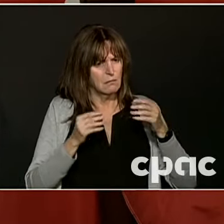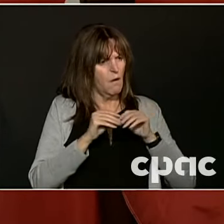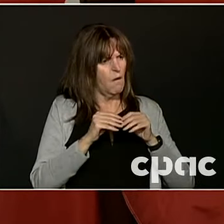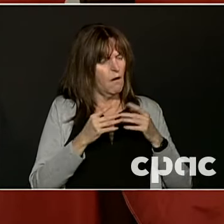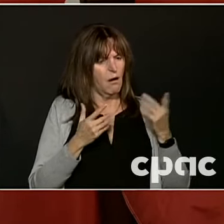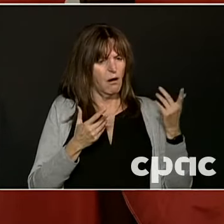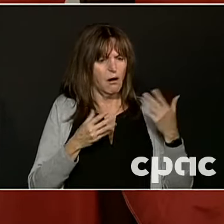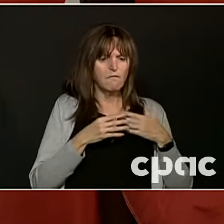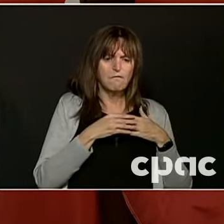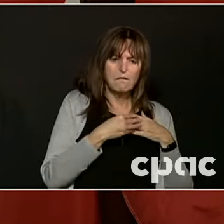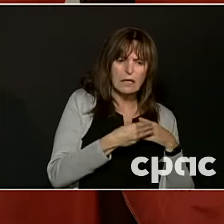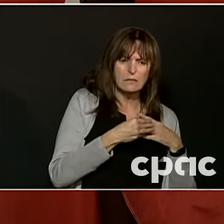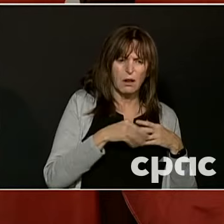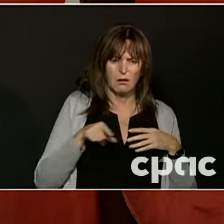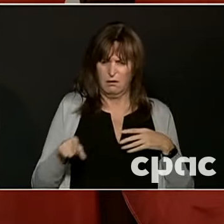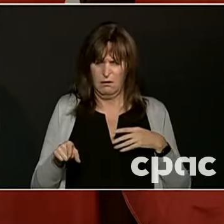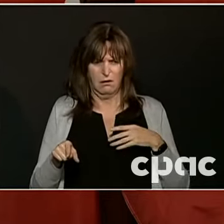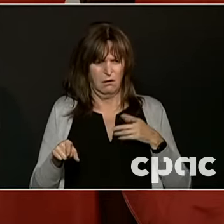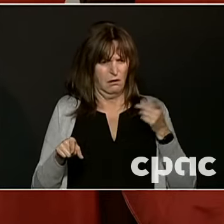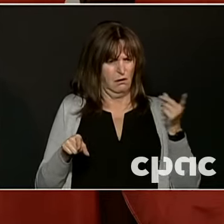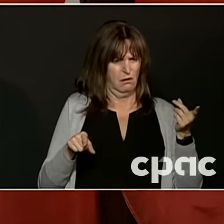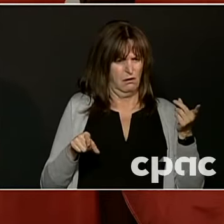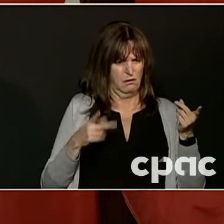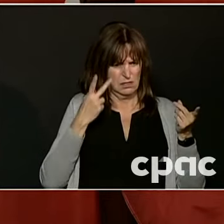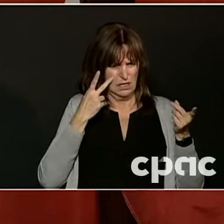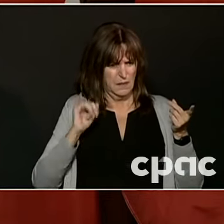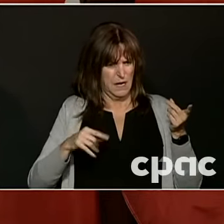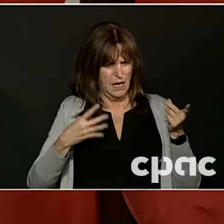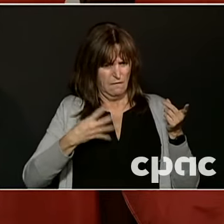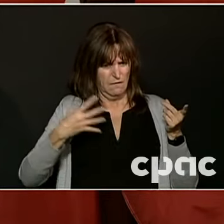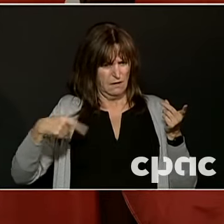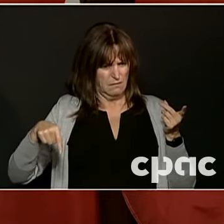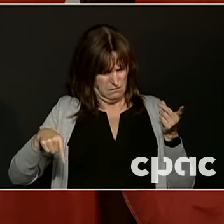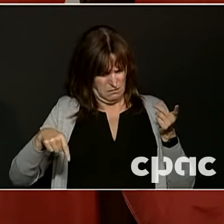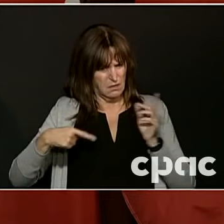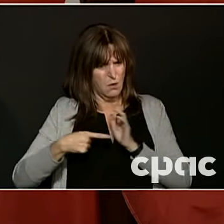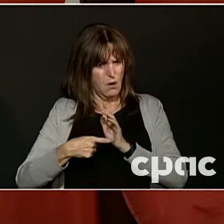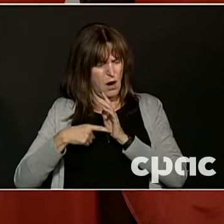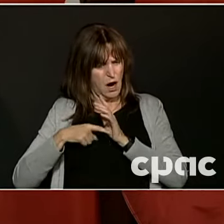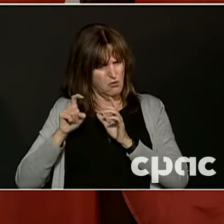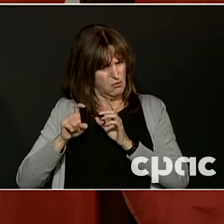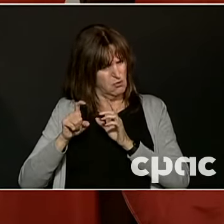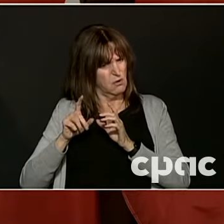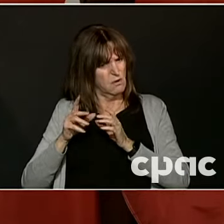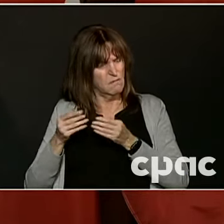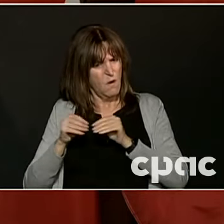numbers that we're seeing today. So the aspect of putting the framework together, there